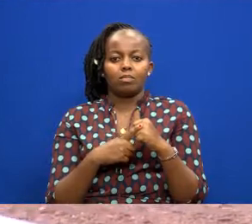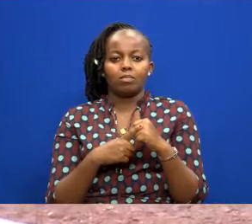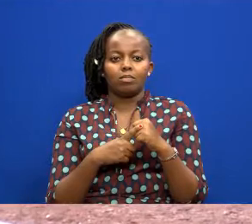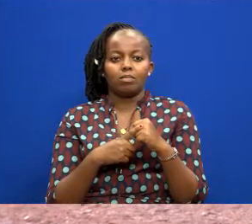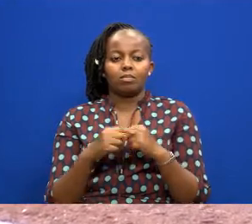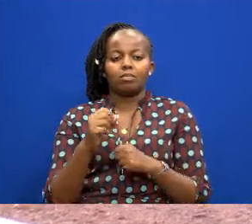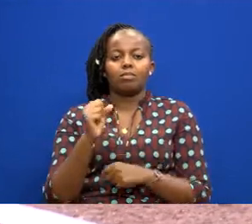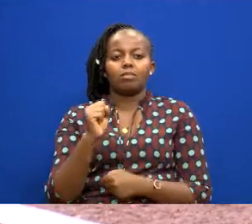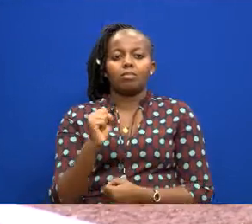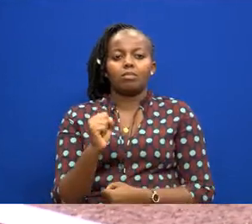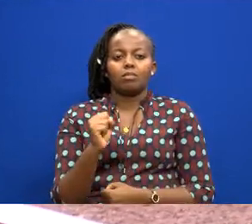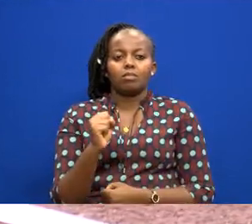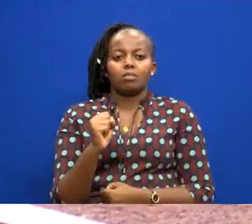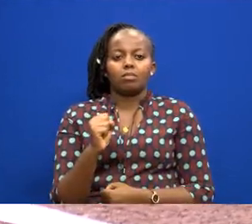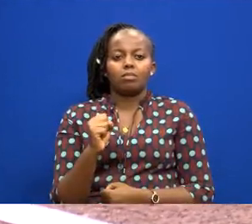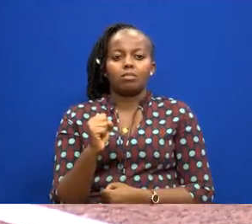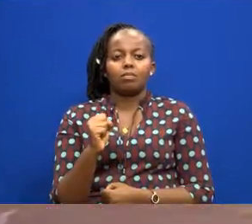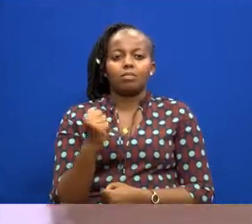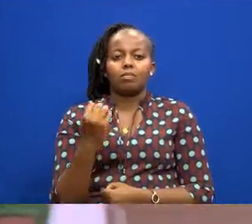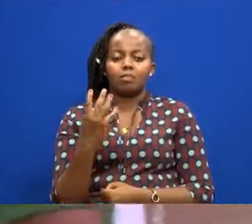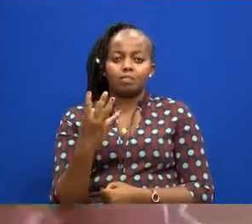5, 4,